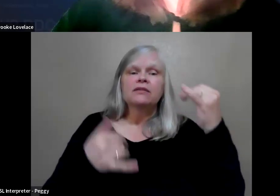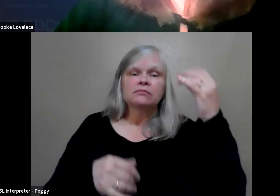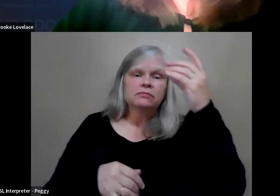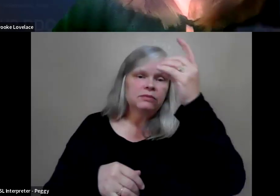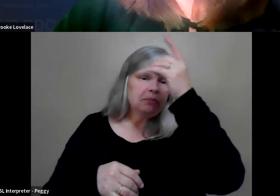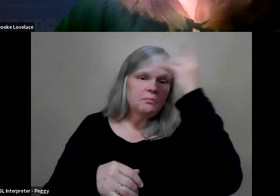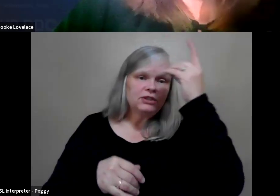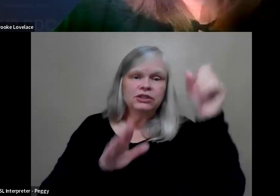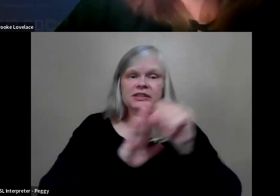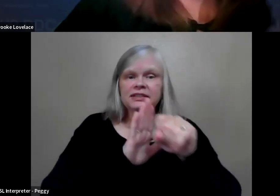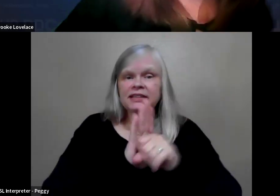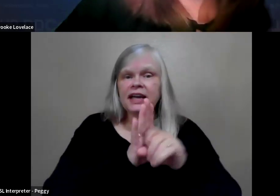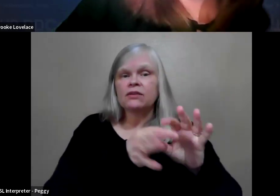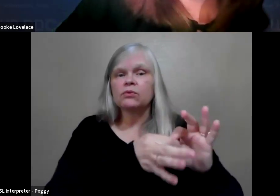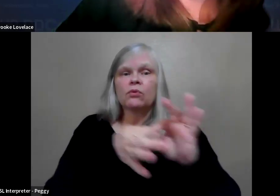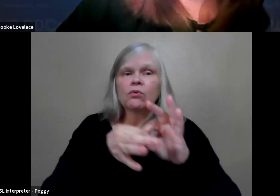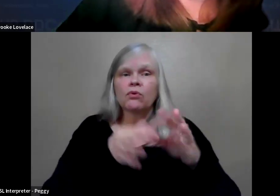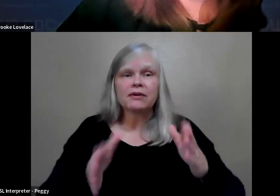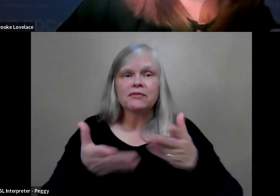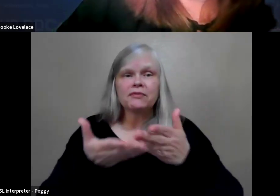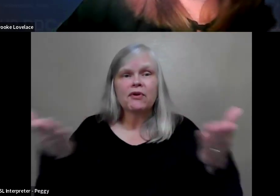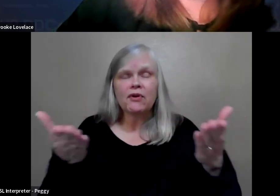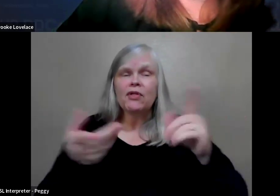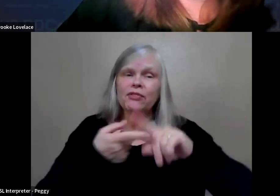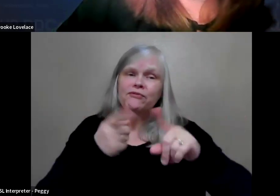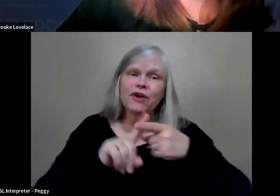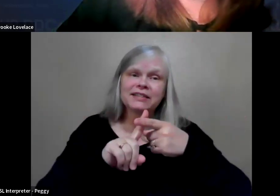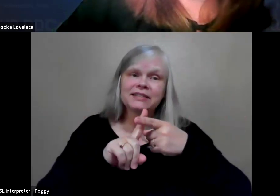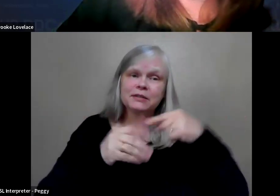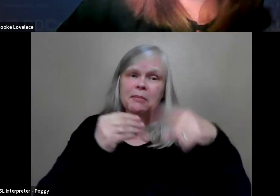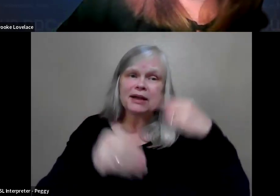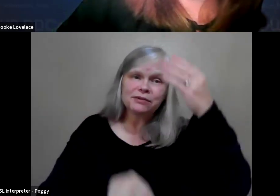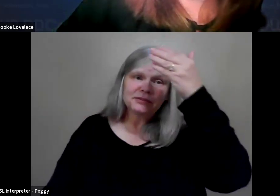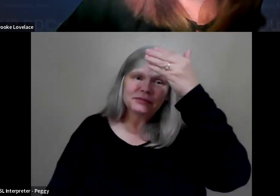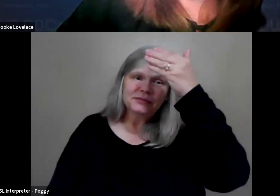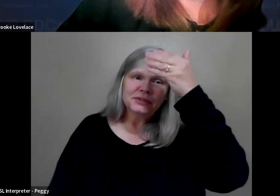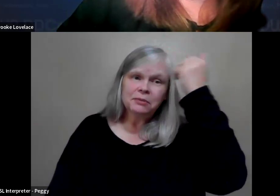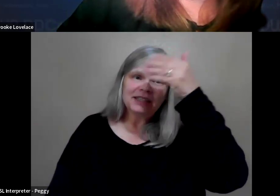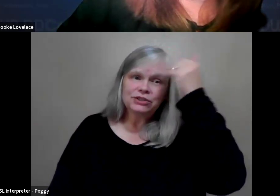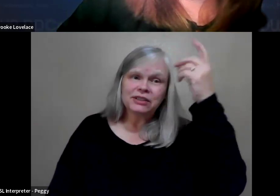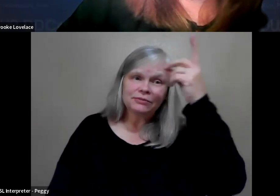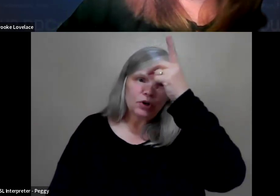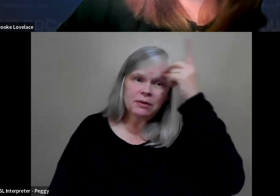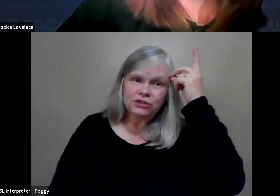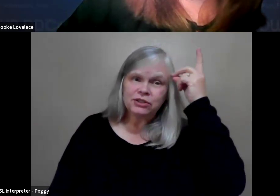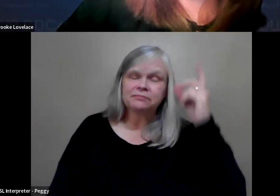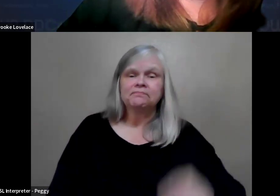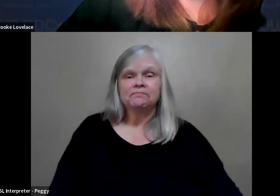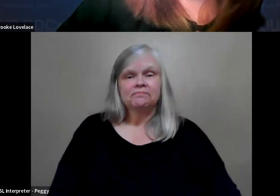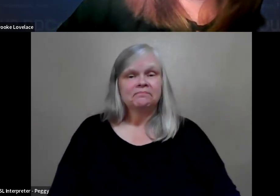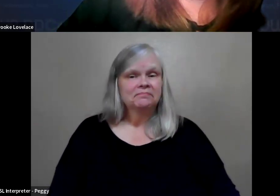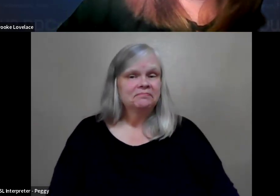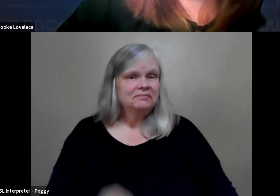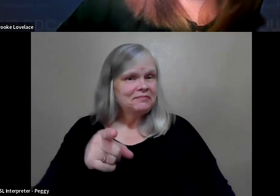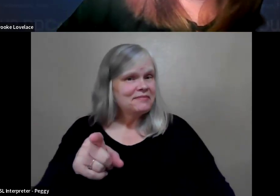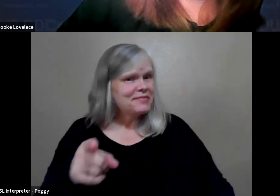this Dementia Friends training today. So I'm going to turn it over to Megan. Great.